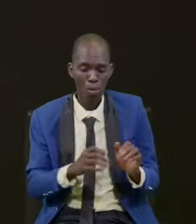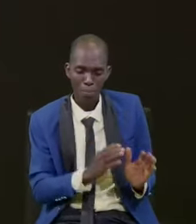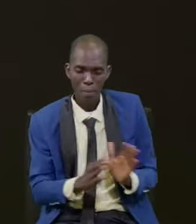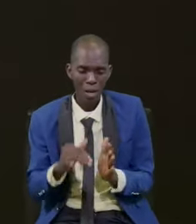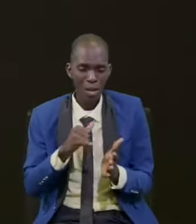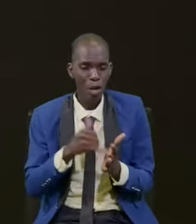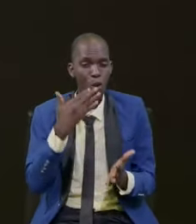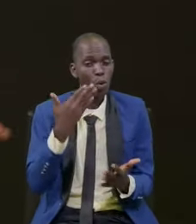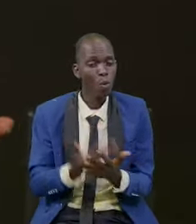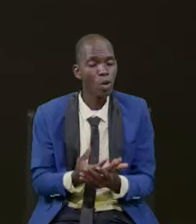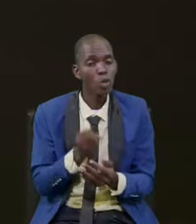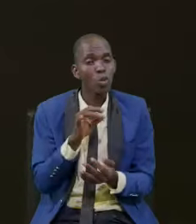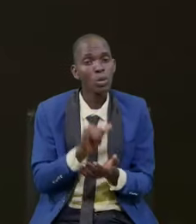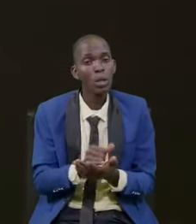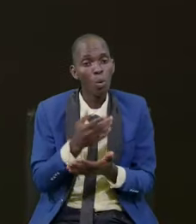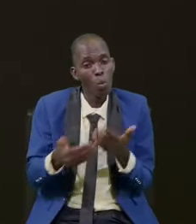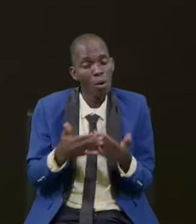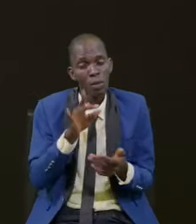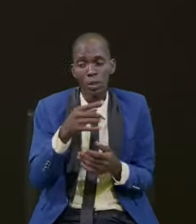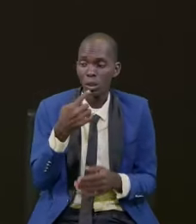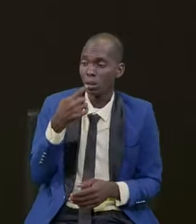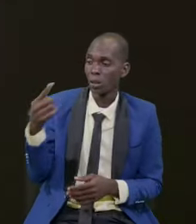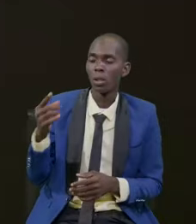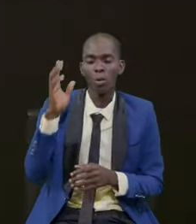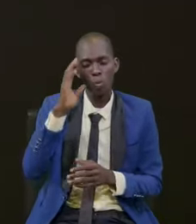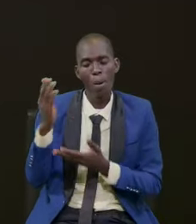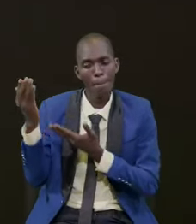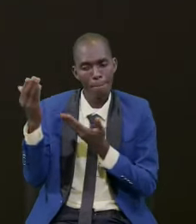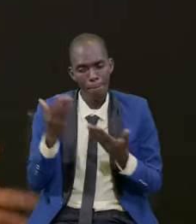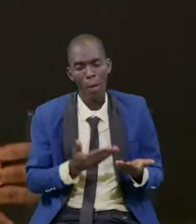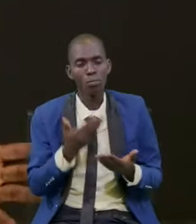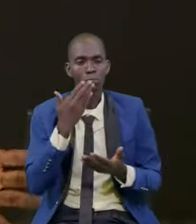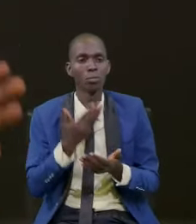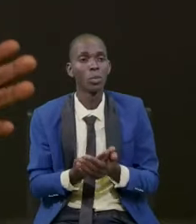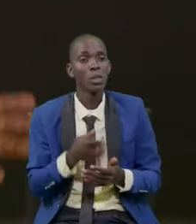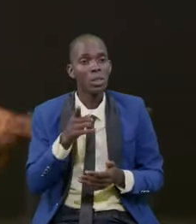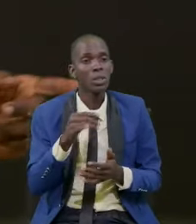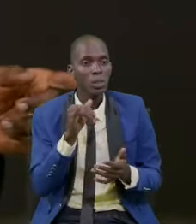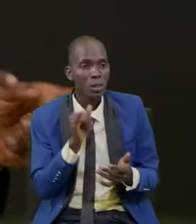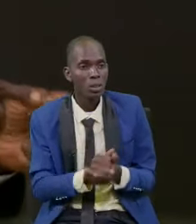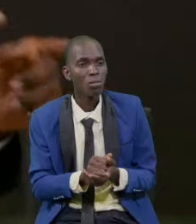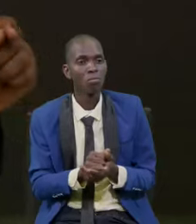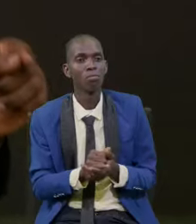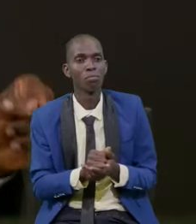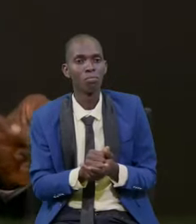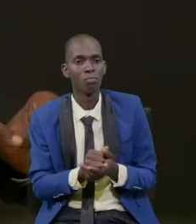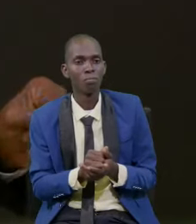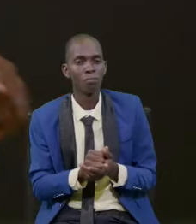it will bring something good. He that ordereth his conversation aright will I